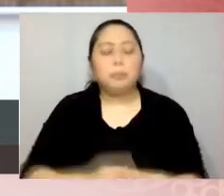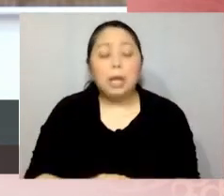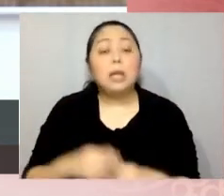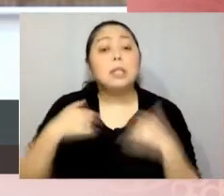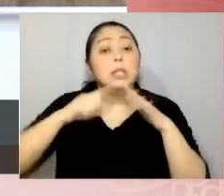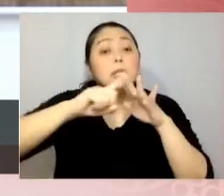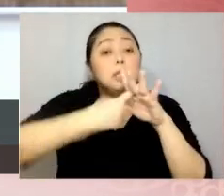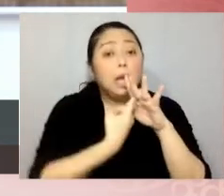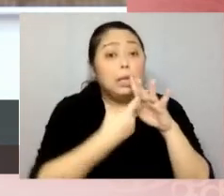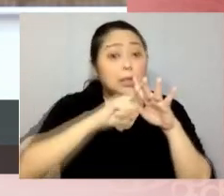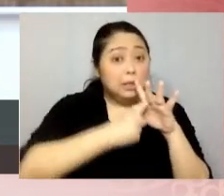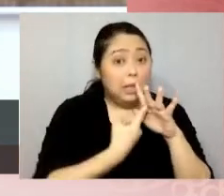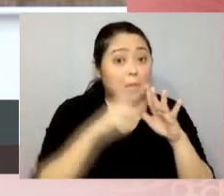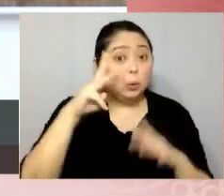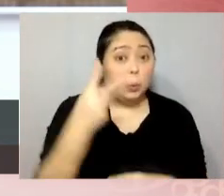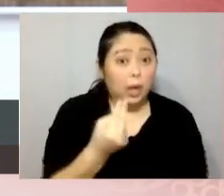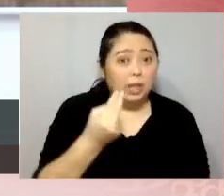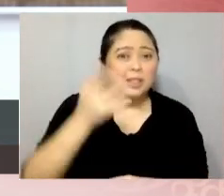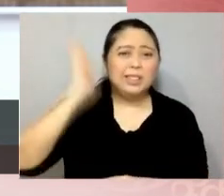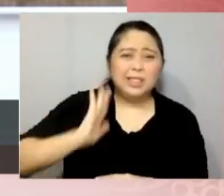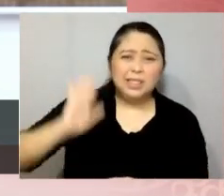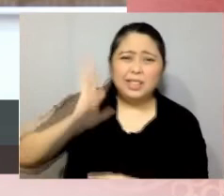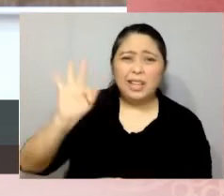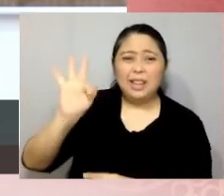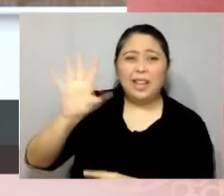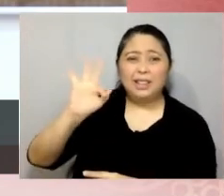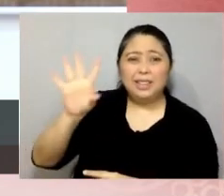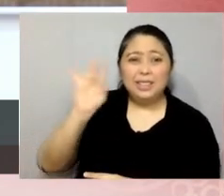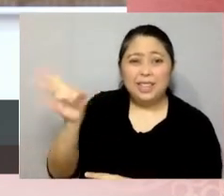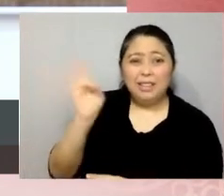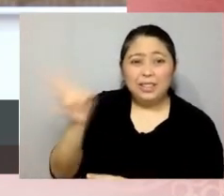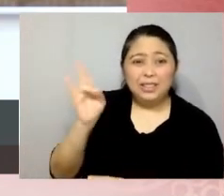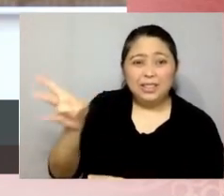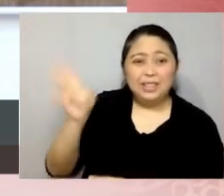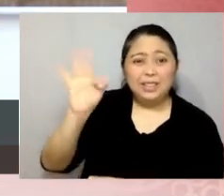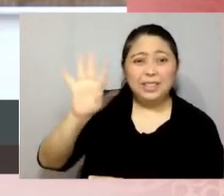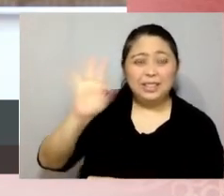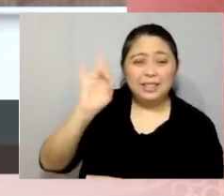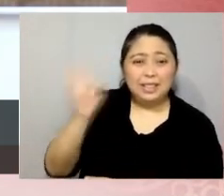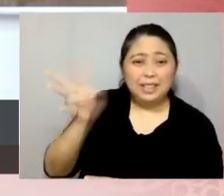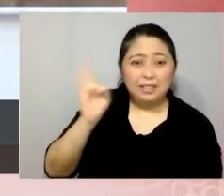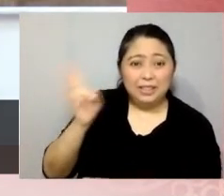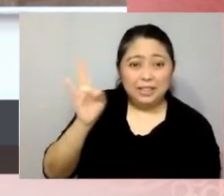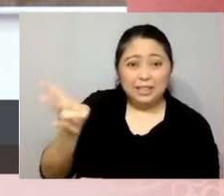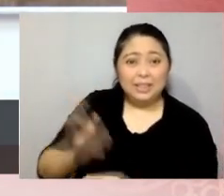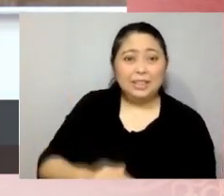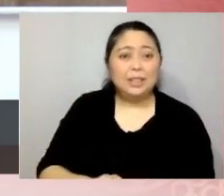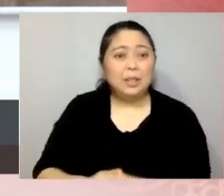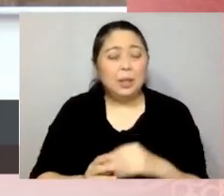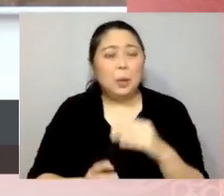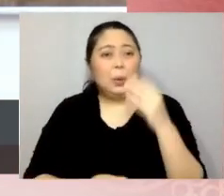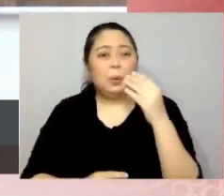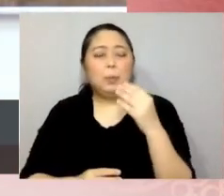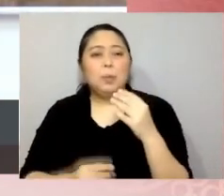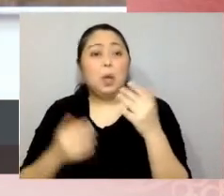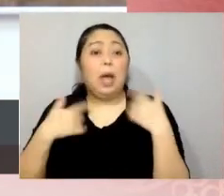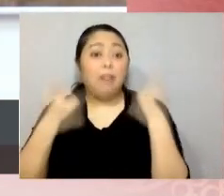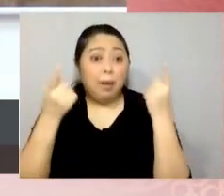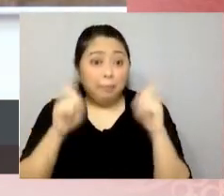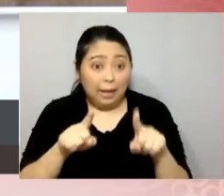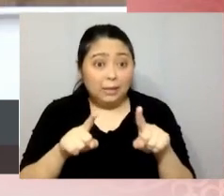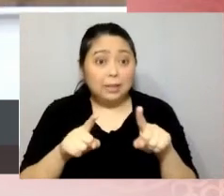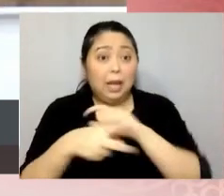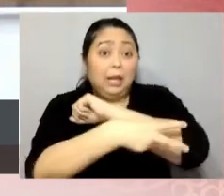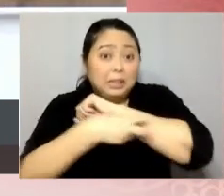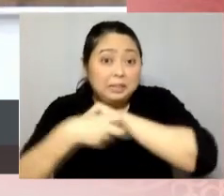At ito po ay nag-umpisa as early as the 1970s, kung saan yung depredation